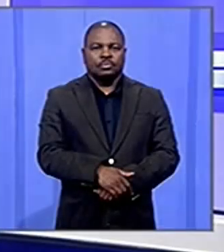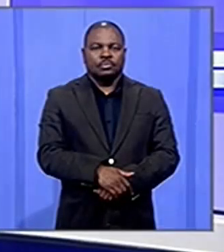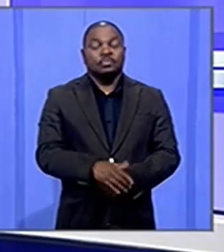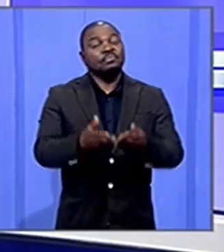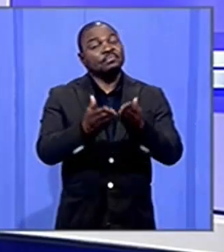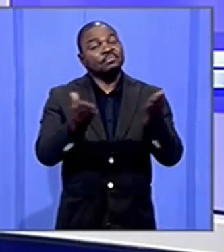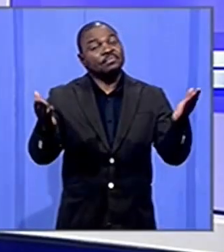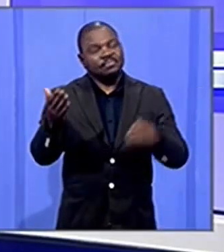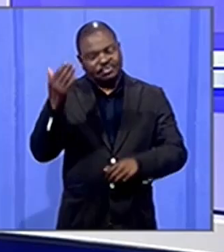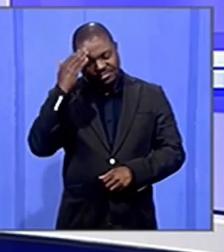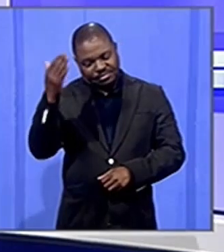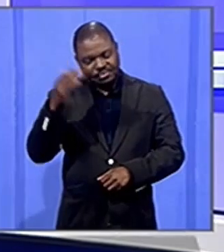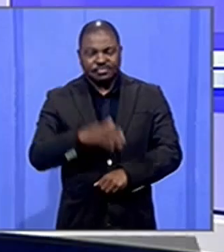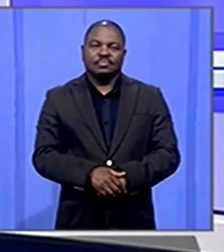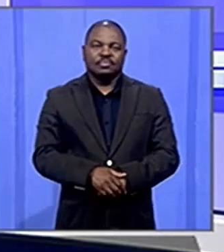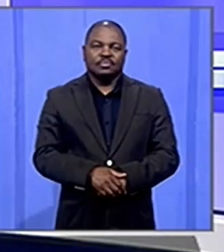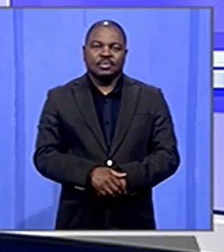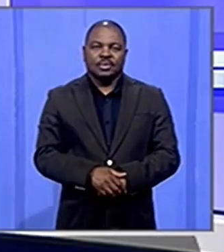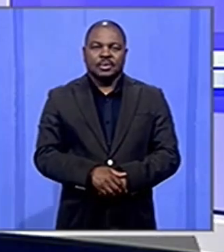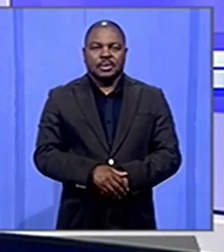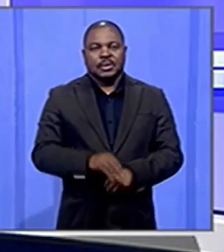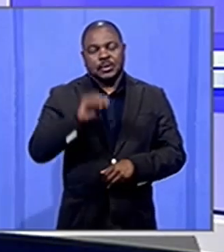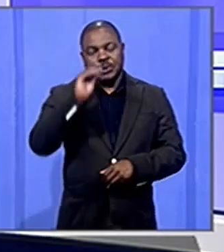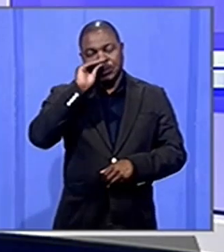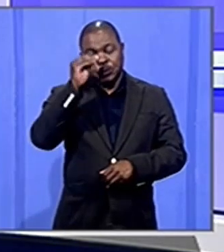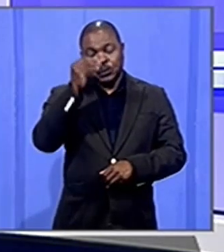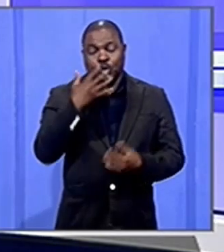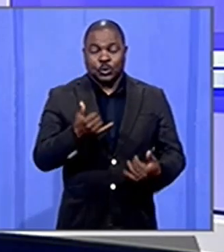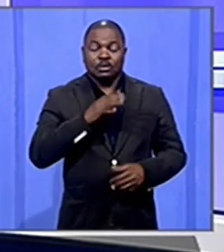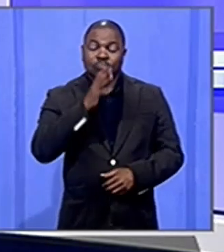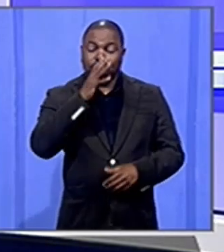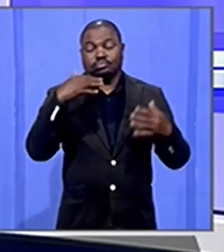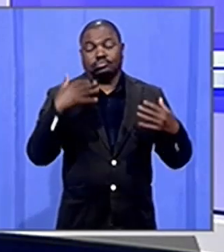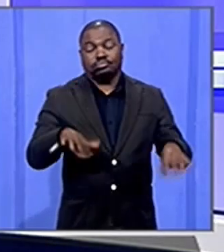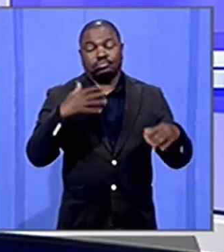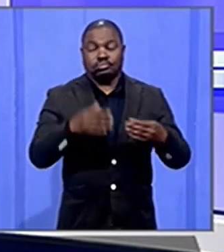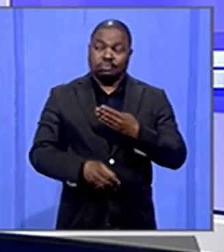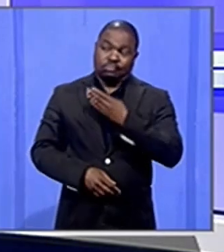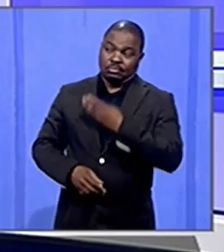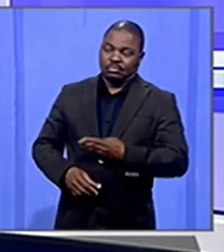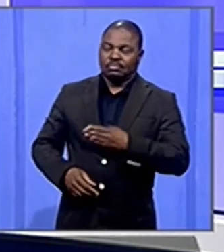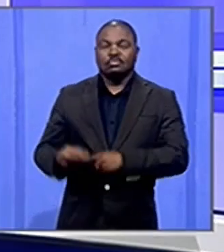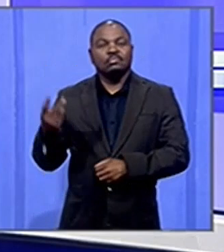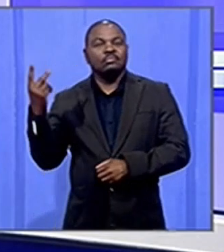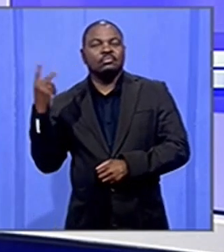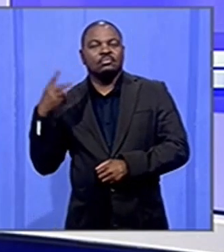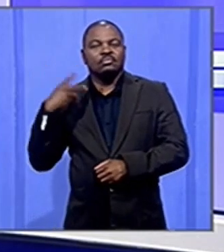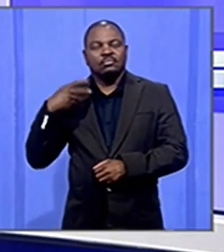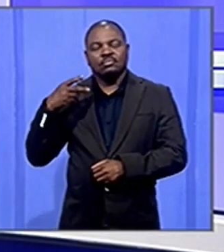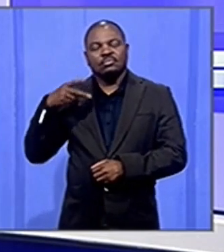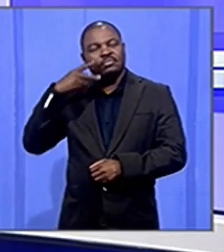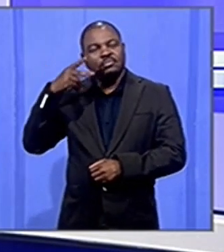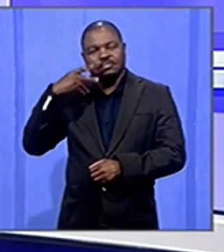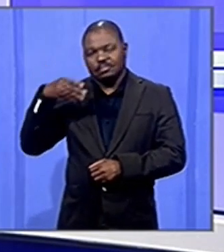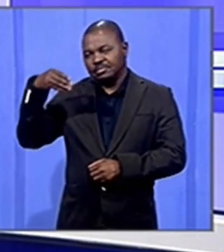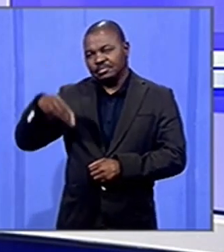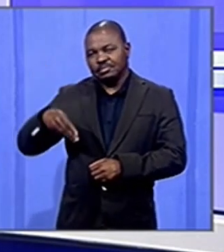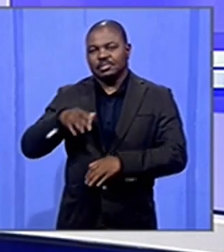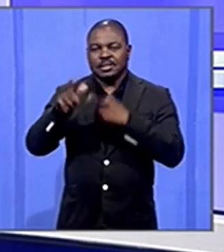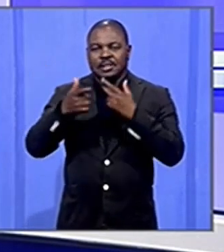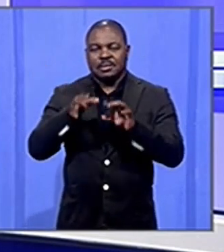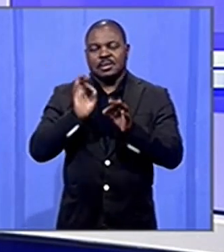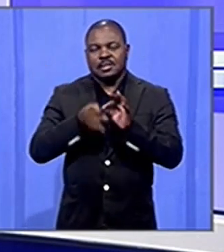Batho besho thobela pitša ya rena ya ditaba ya phuphuma ke lesolela madireng a letšatši le mošomi mmogo wa